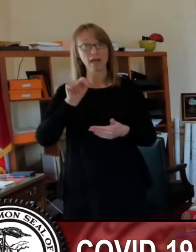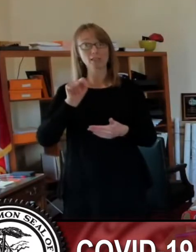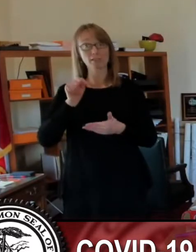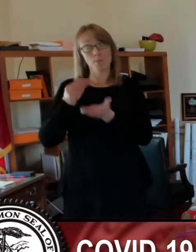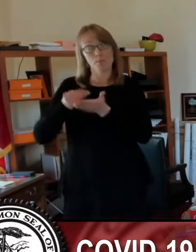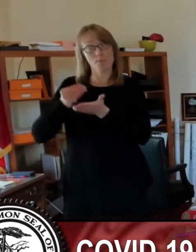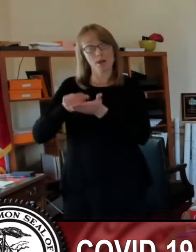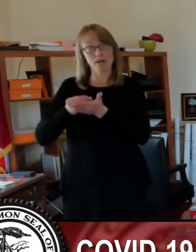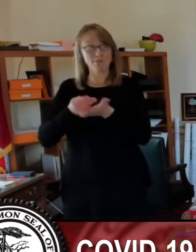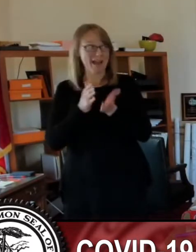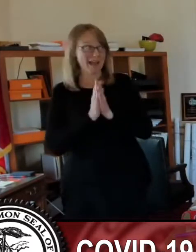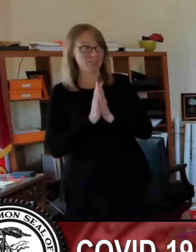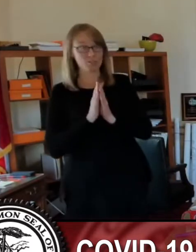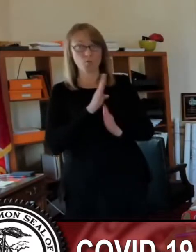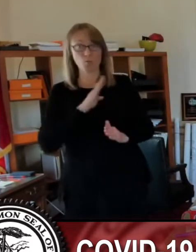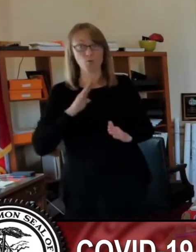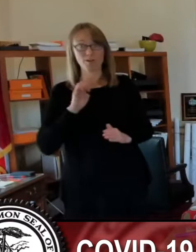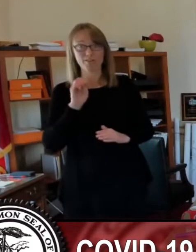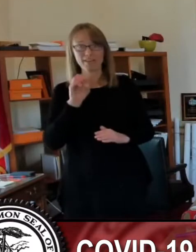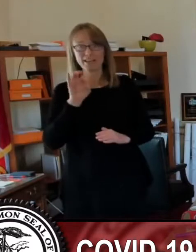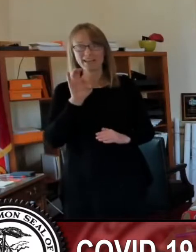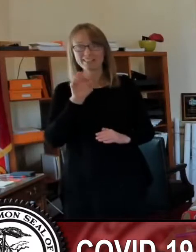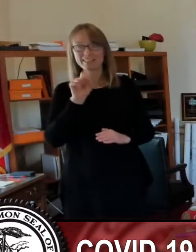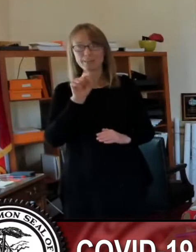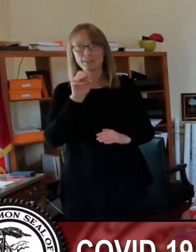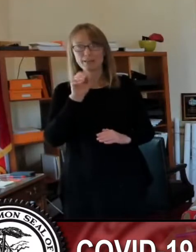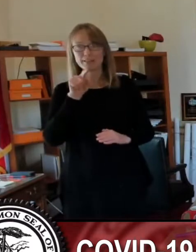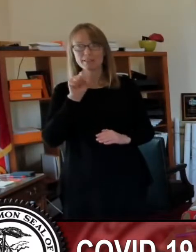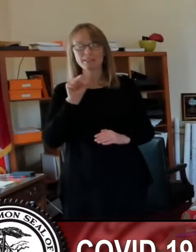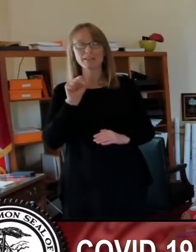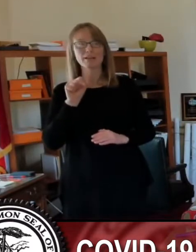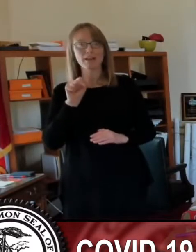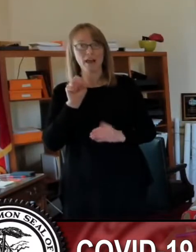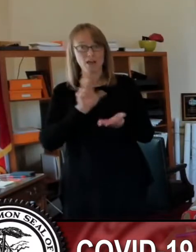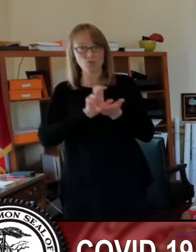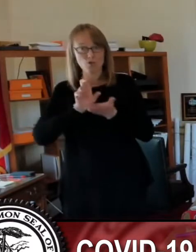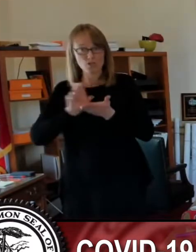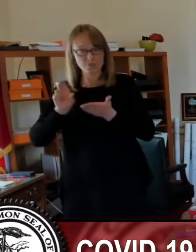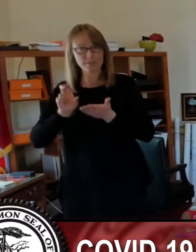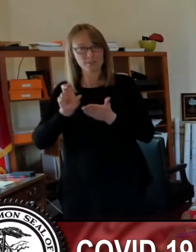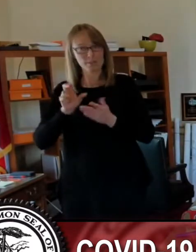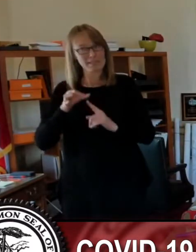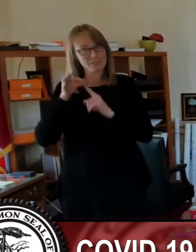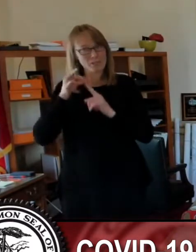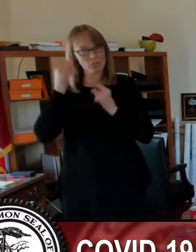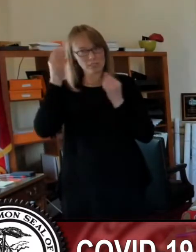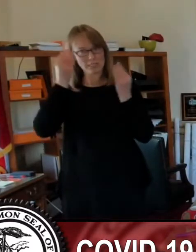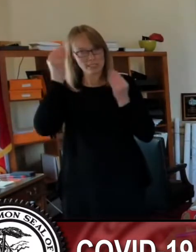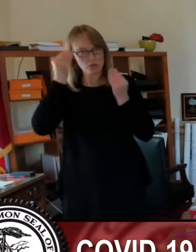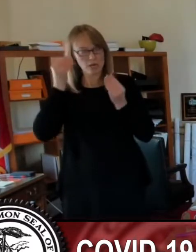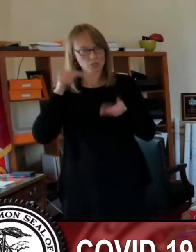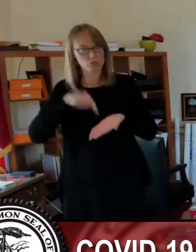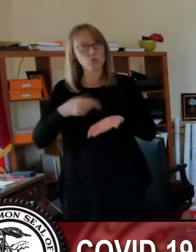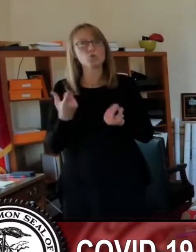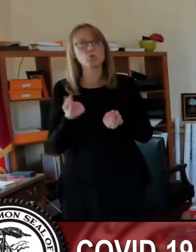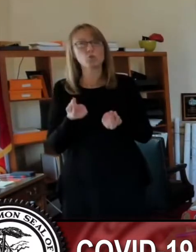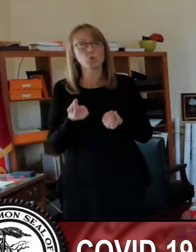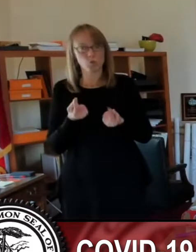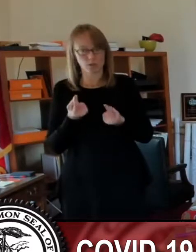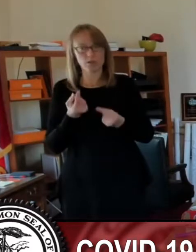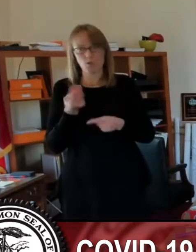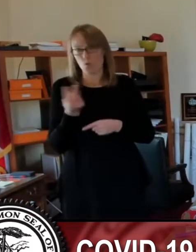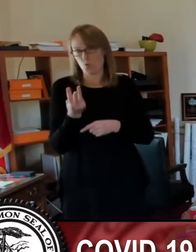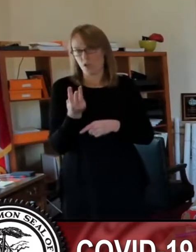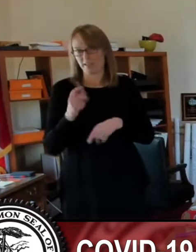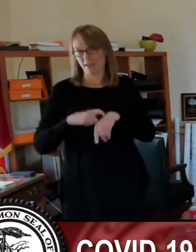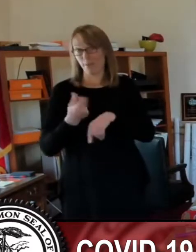and Apportionment to consider on Wednesday. We have a special meeting on Wednesday at 11 in the morning. And then,